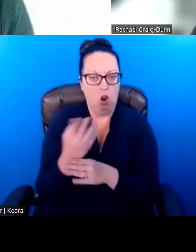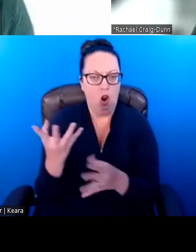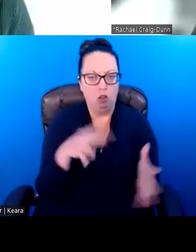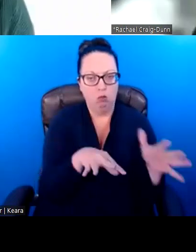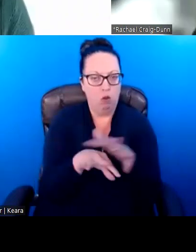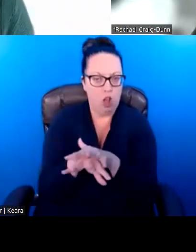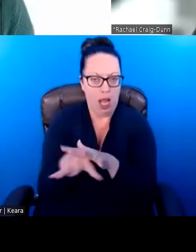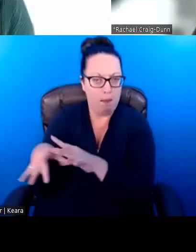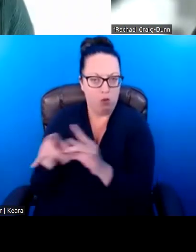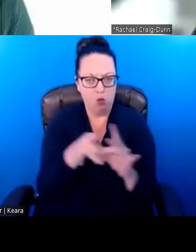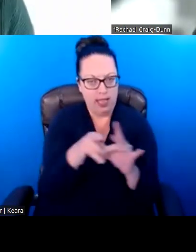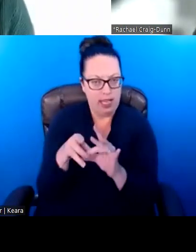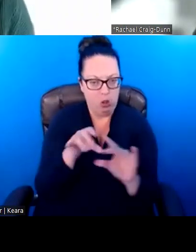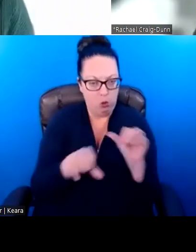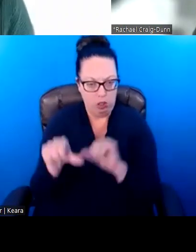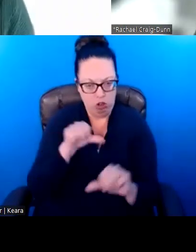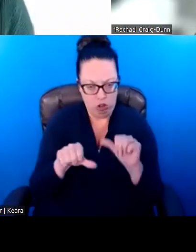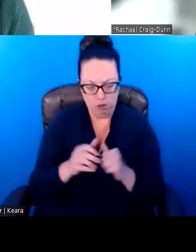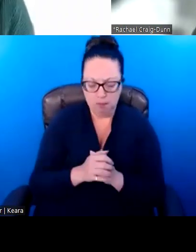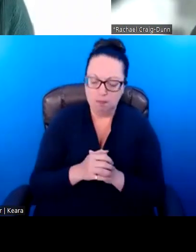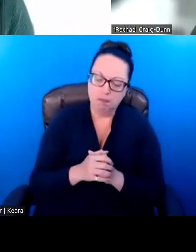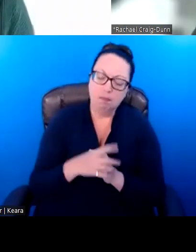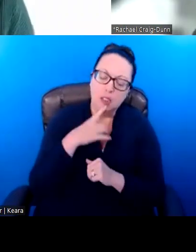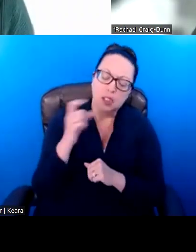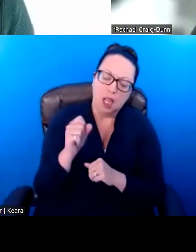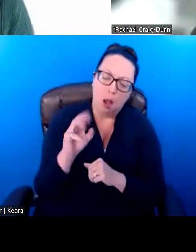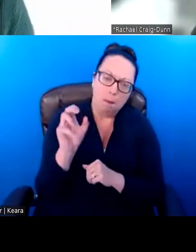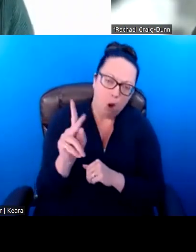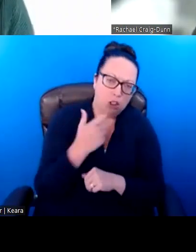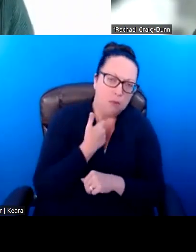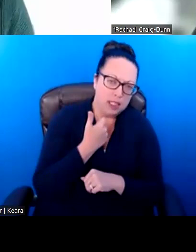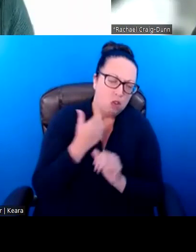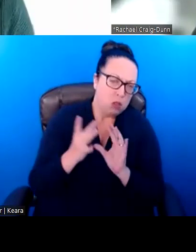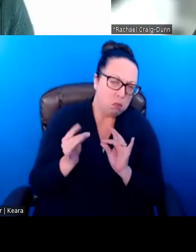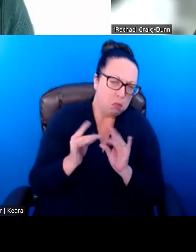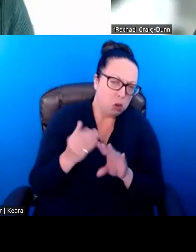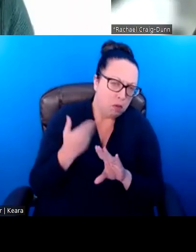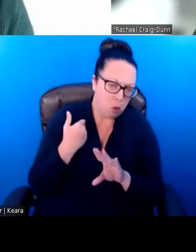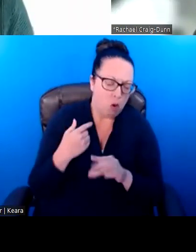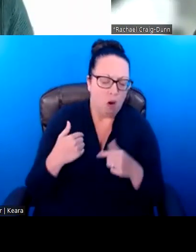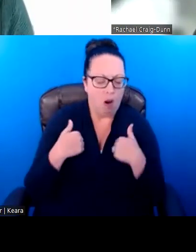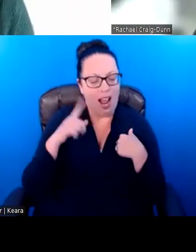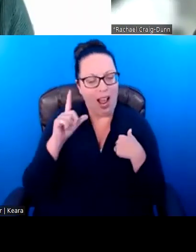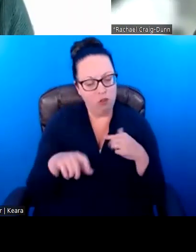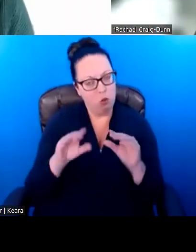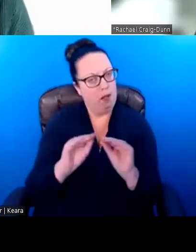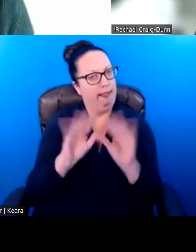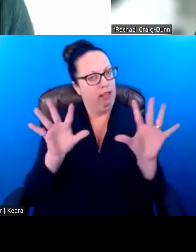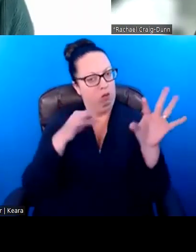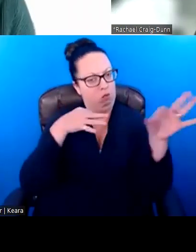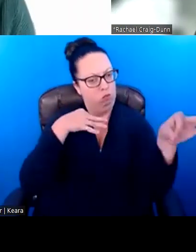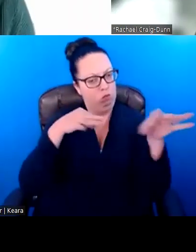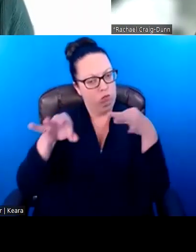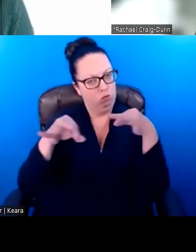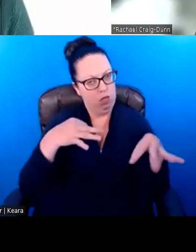So like Mark and I touched on before, I really have to break it down for them in terms